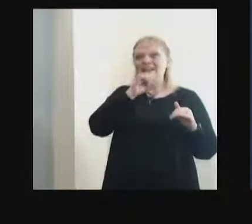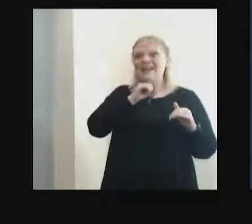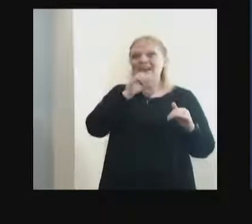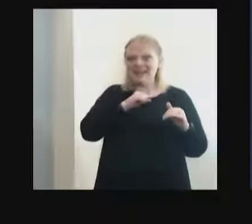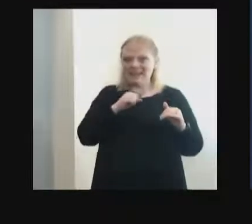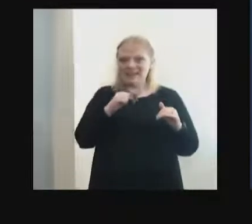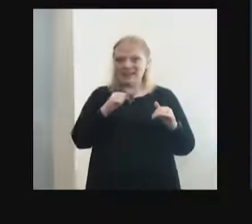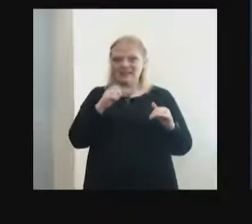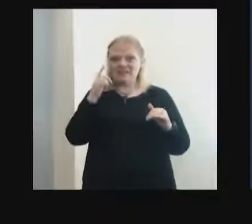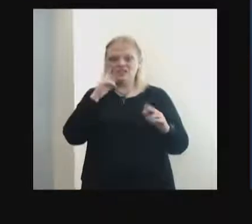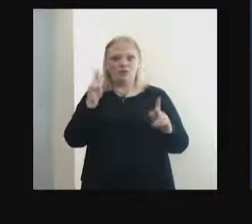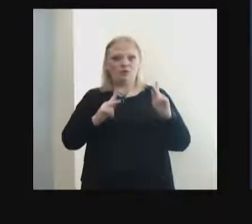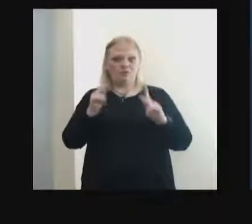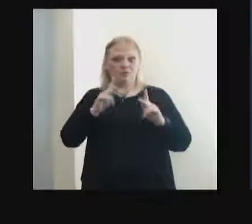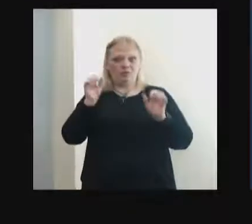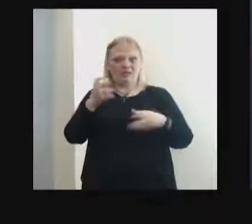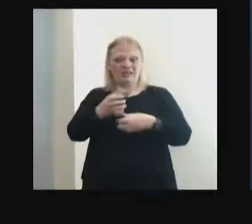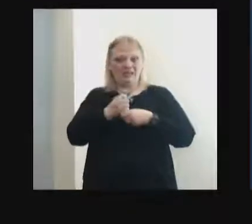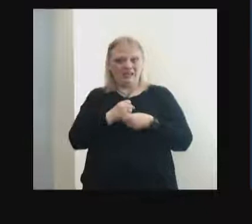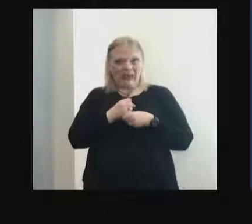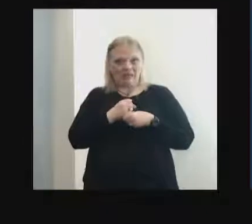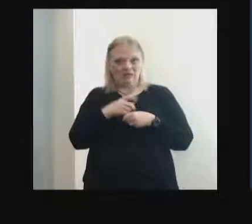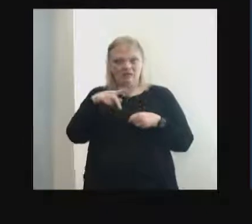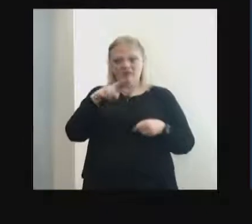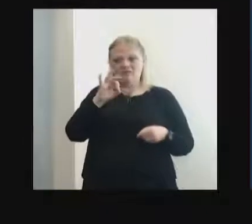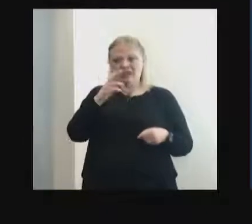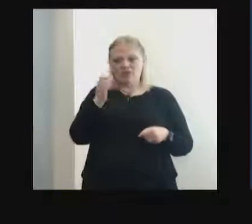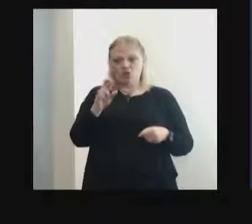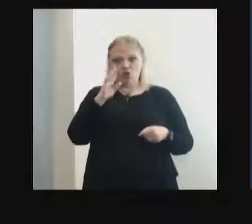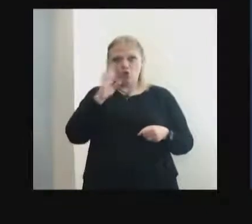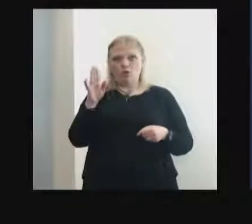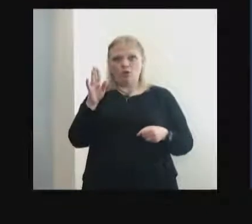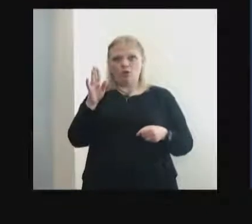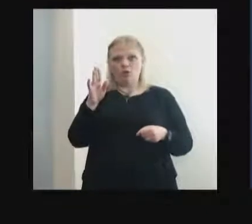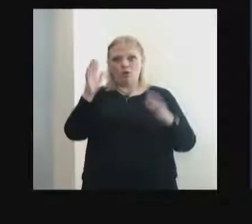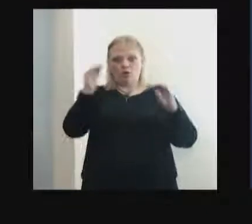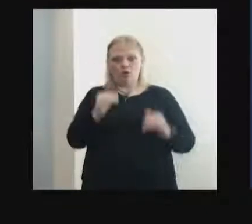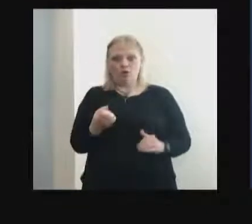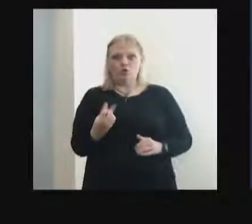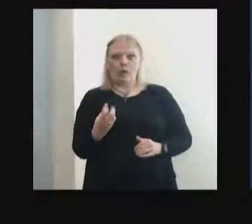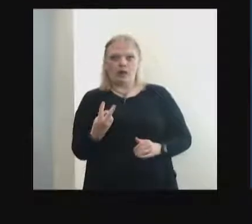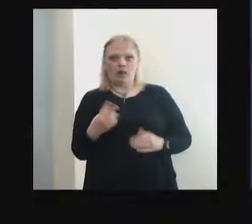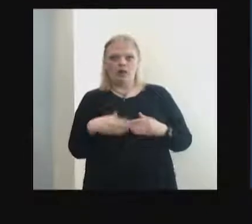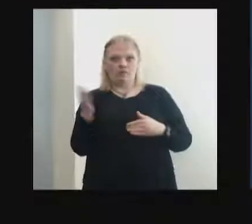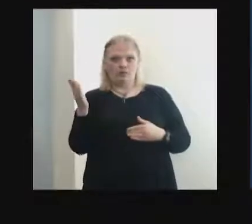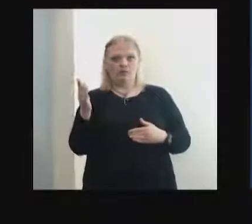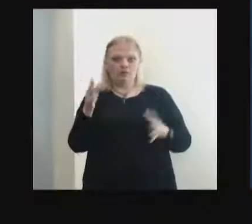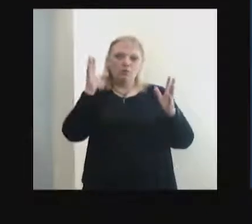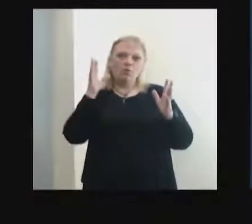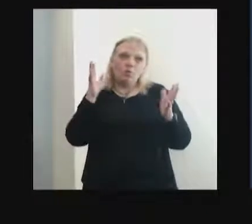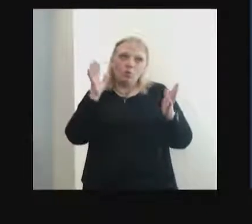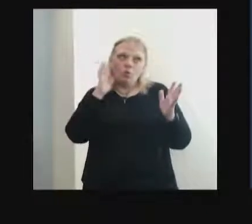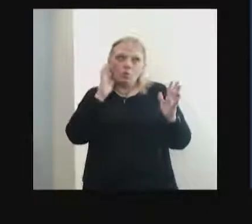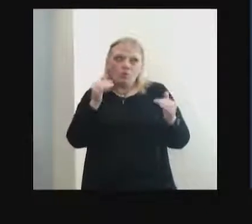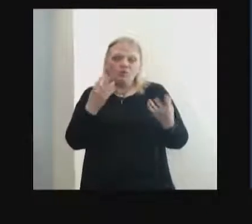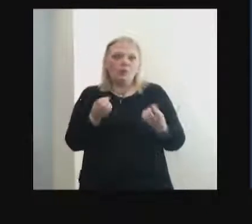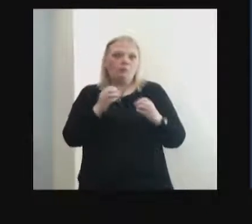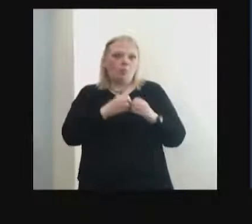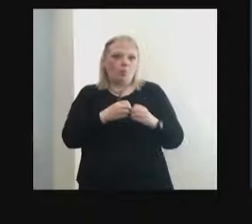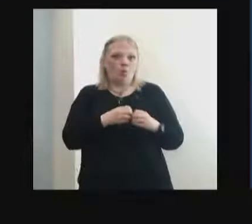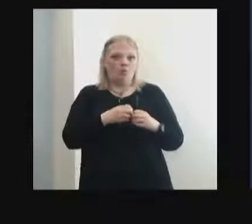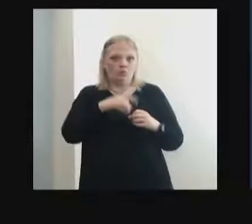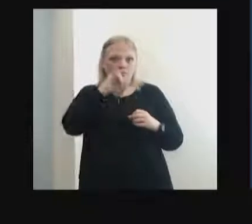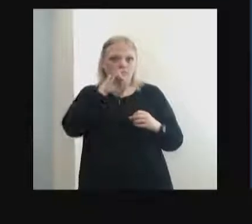where people will be able to get a Pfizer's vaccine will be down to the age of 12. So hopefully we'll be able to reach even more teens.